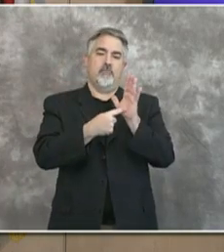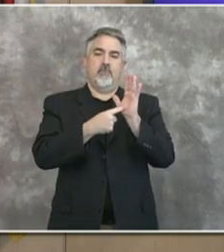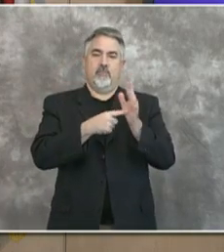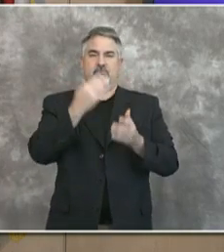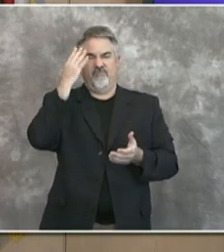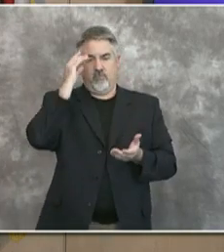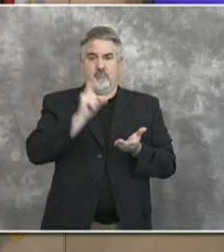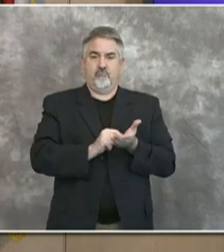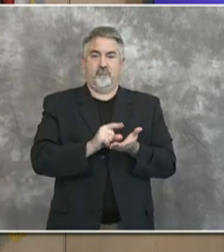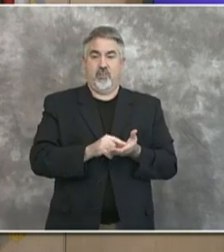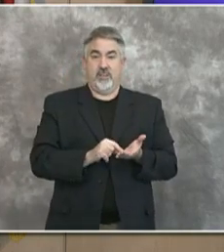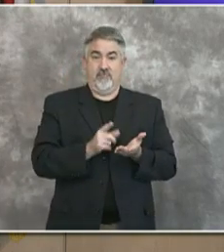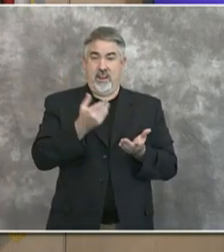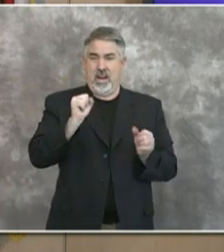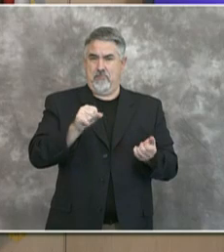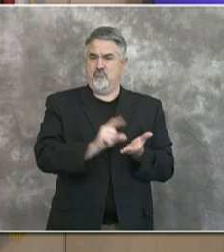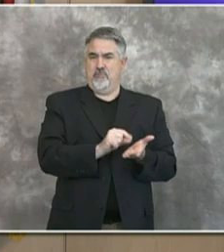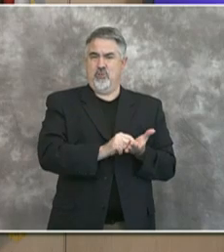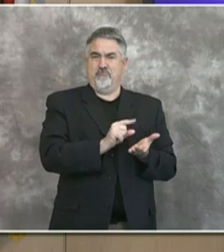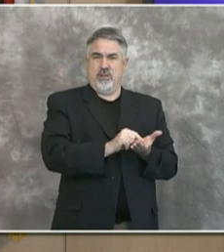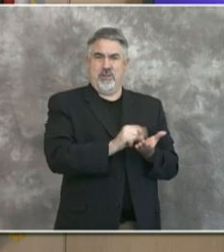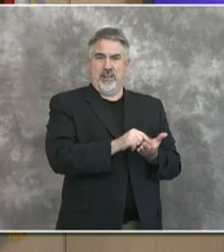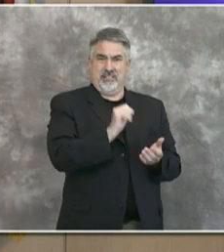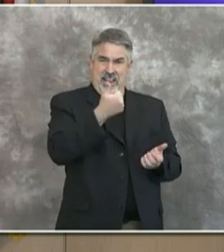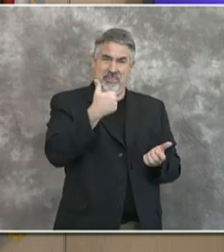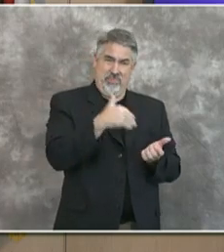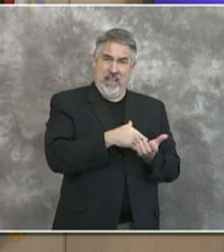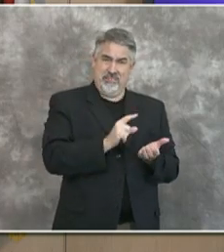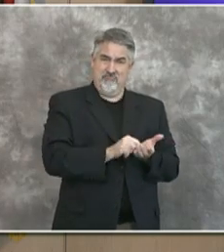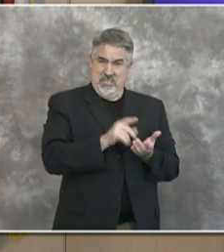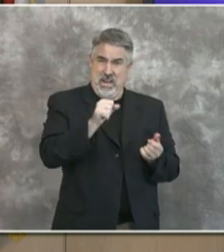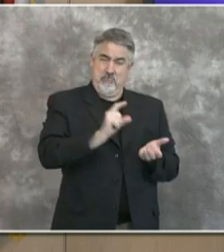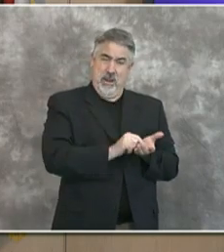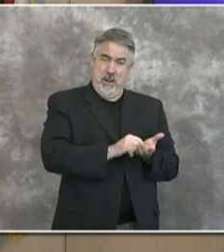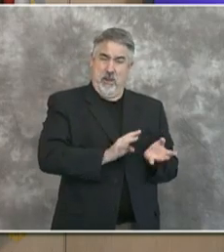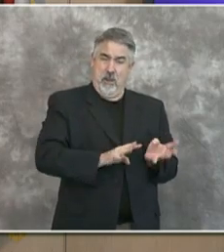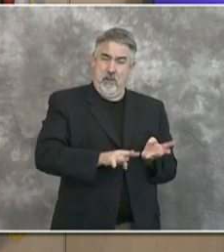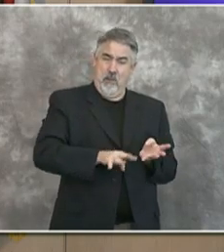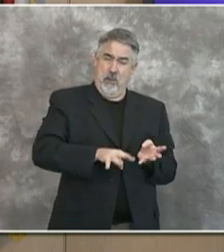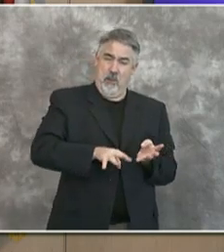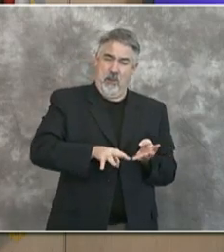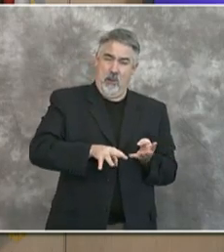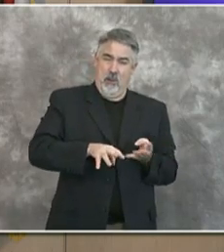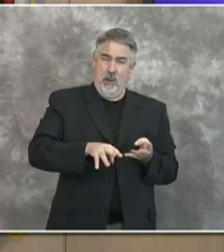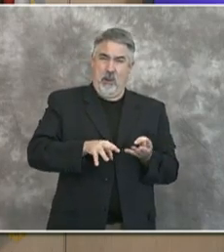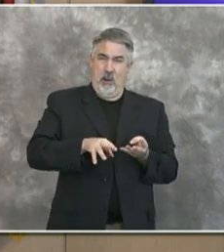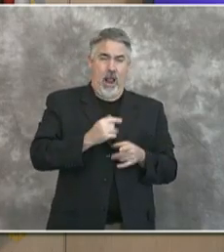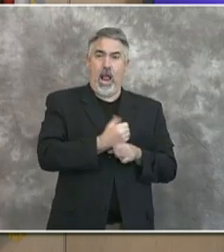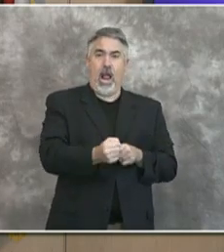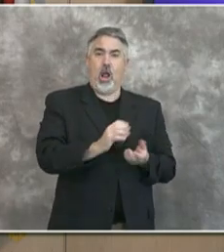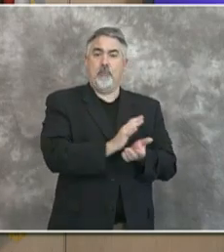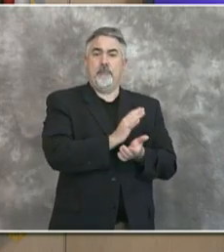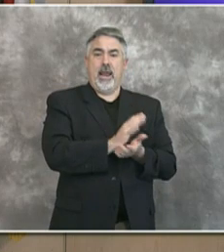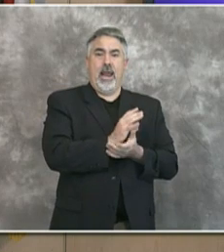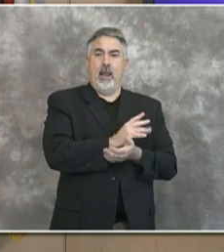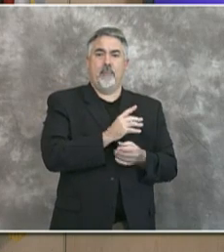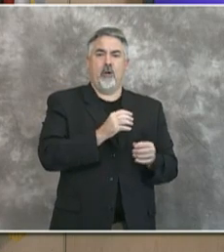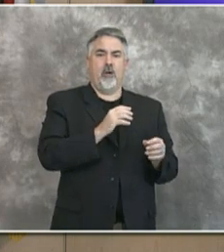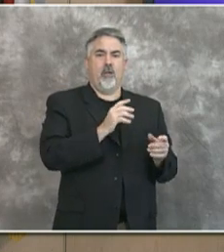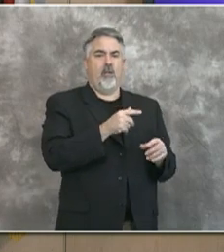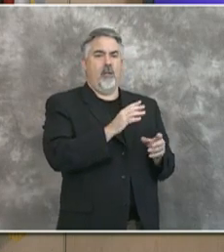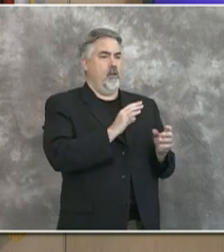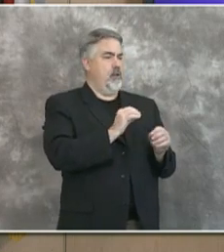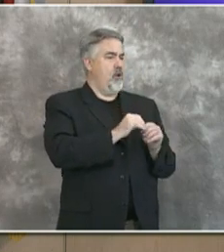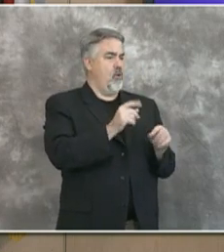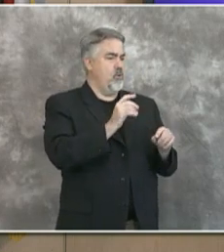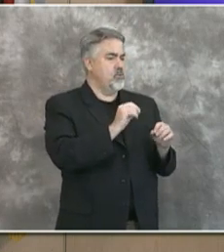and that printer may be capable of printing 10,000 sheets of paper a day. But if you don't have any paper and you don't have any toner, you don't really have the